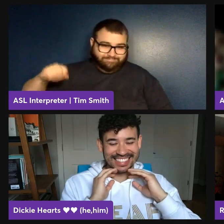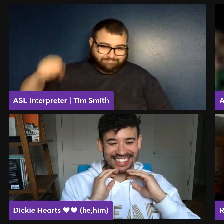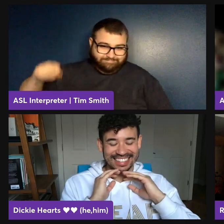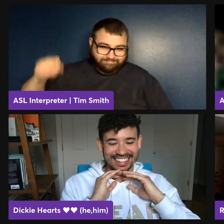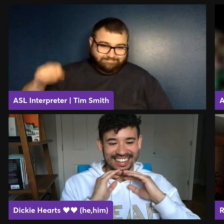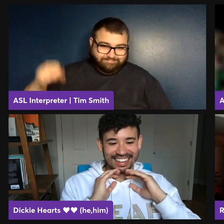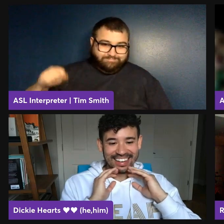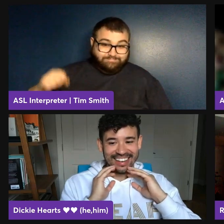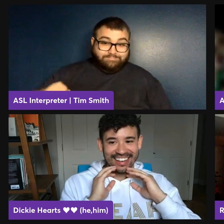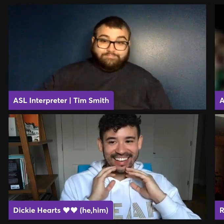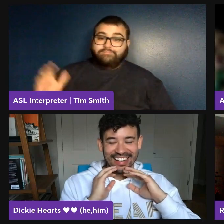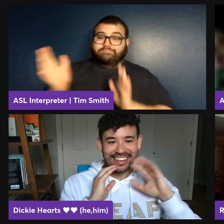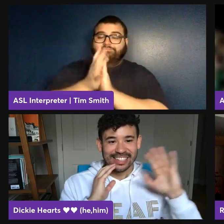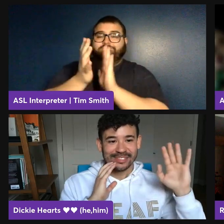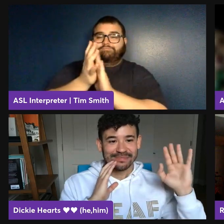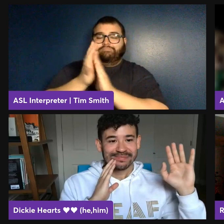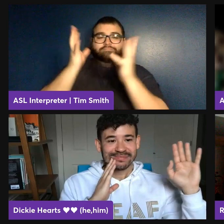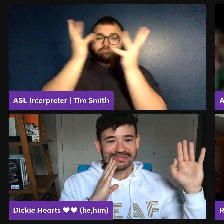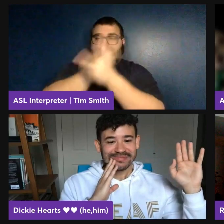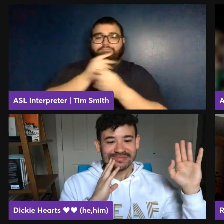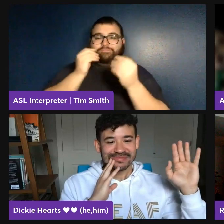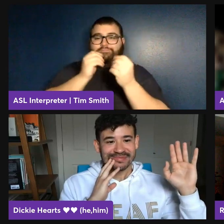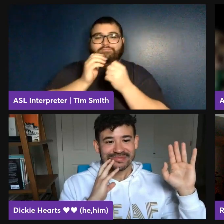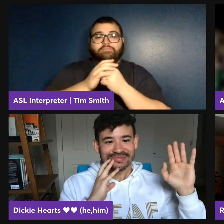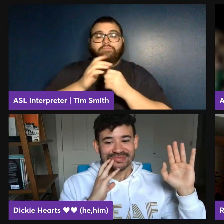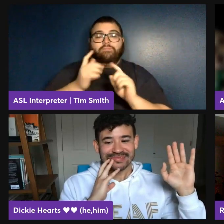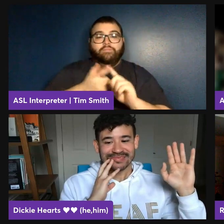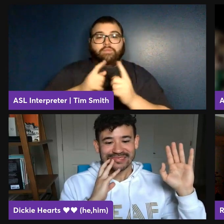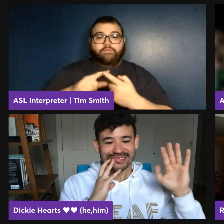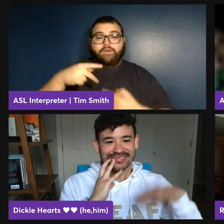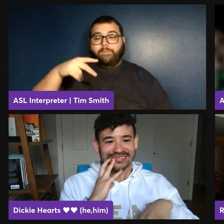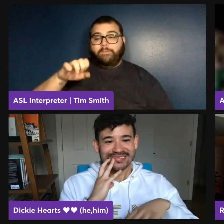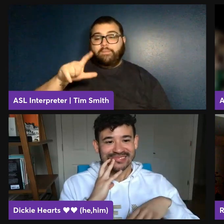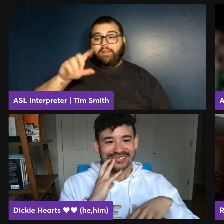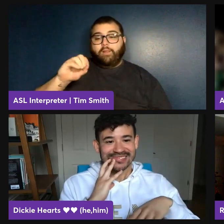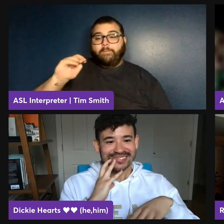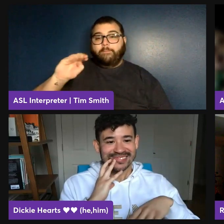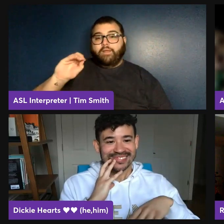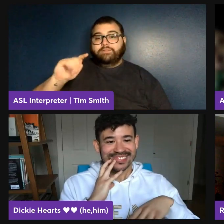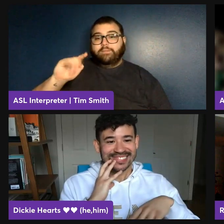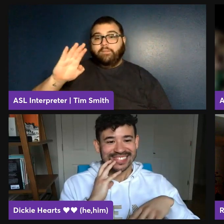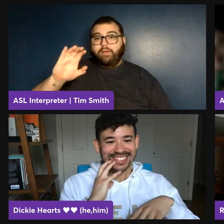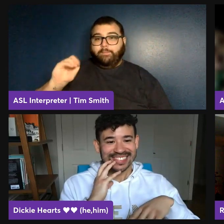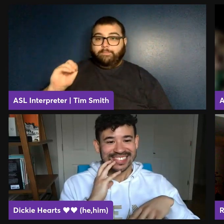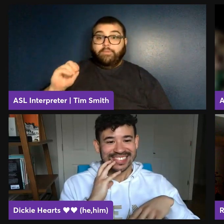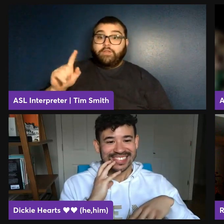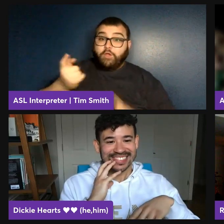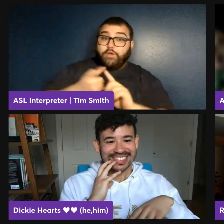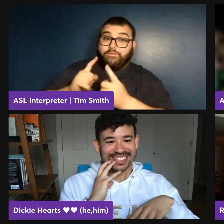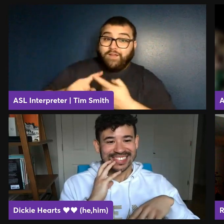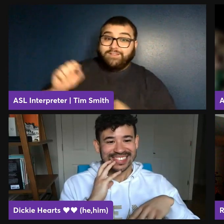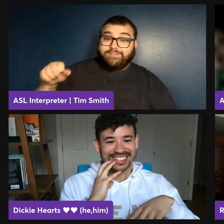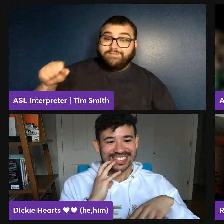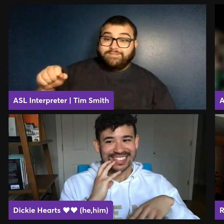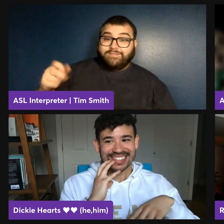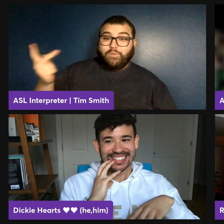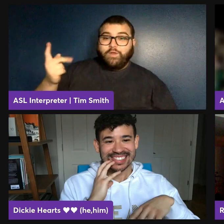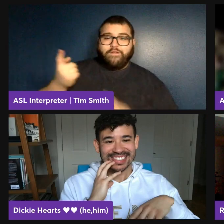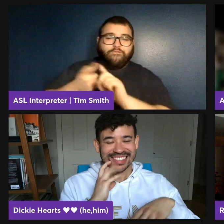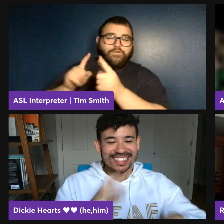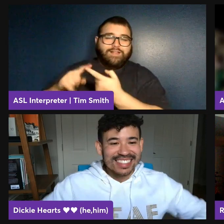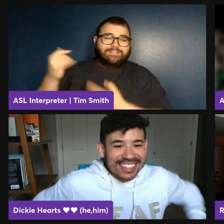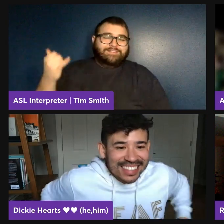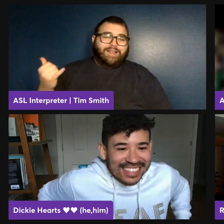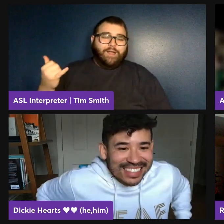yes. Done beautifully by my friend Paola Montalban in the 1970s. That's right, you're friends. I love you're friends now. I've